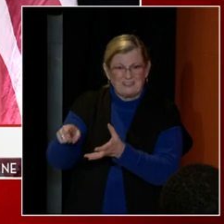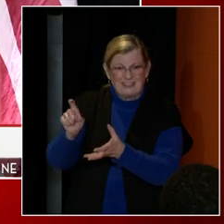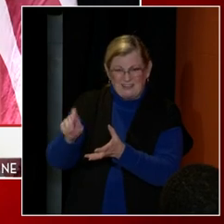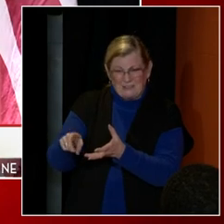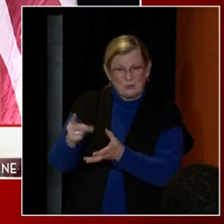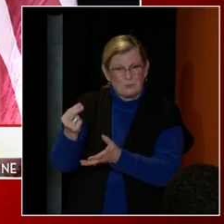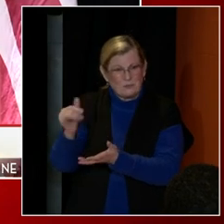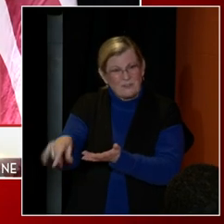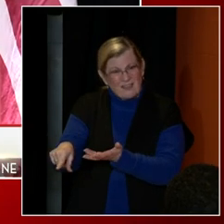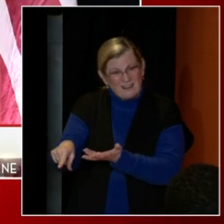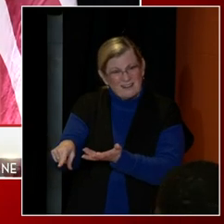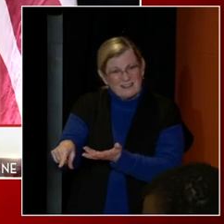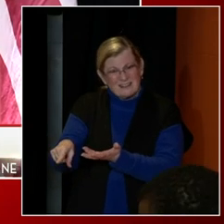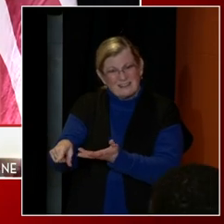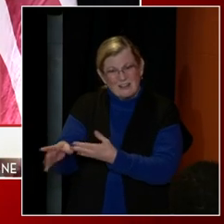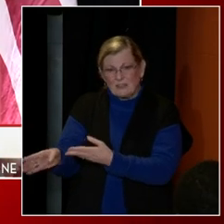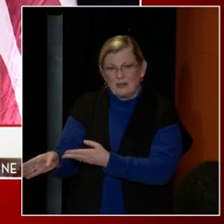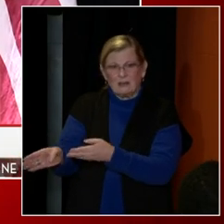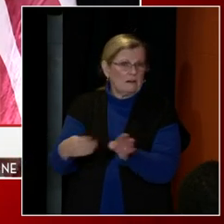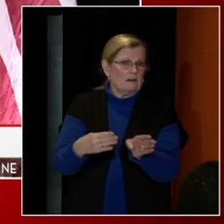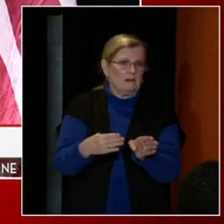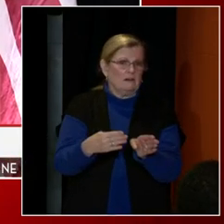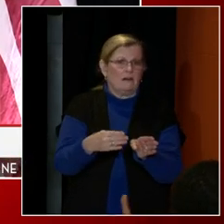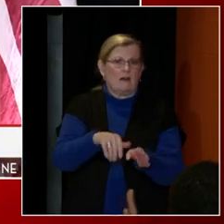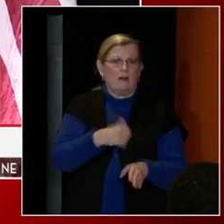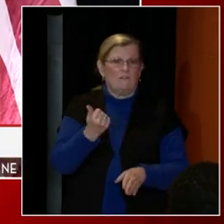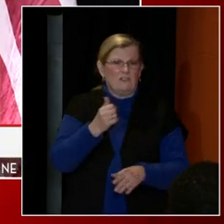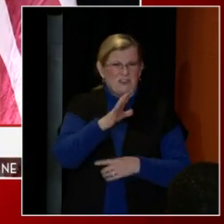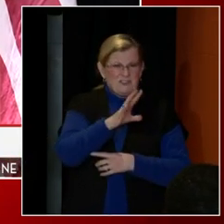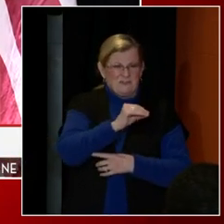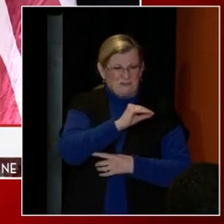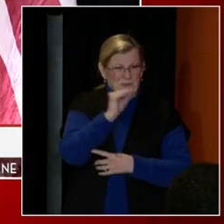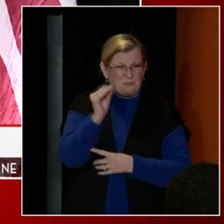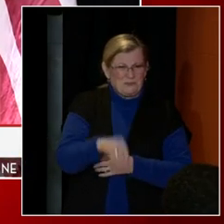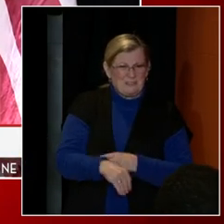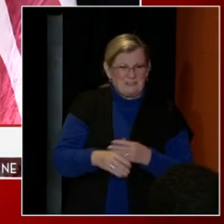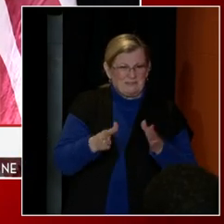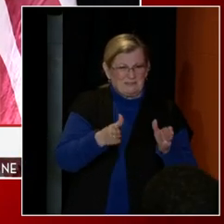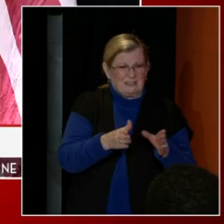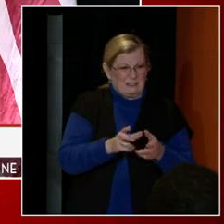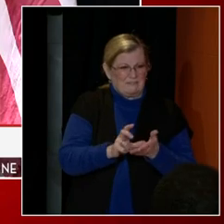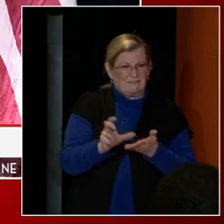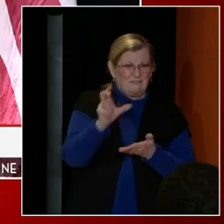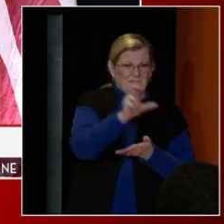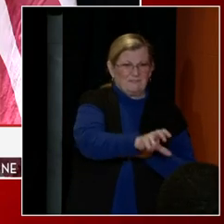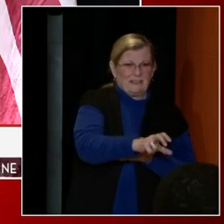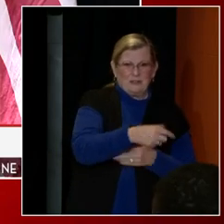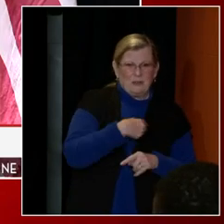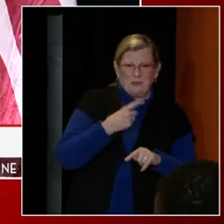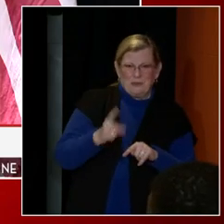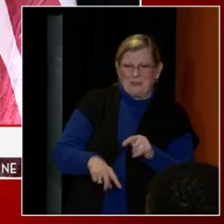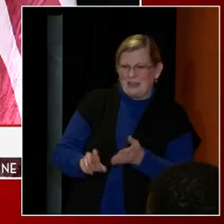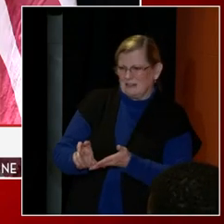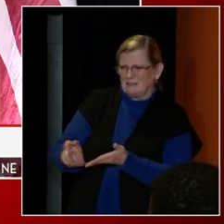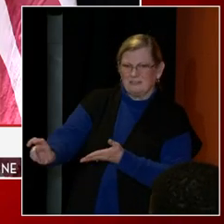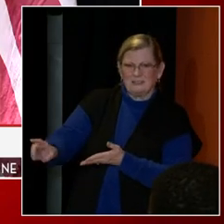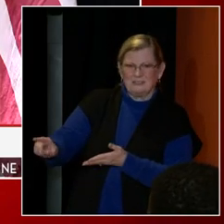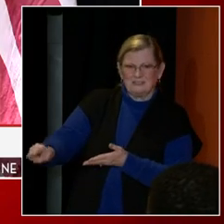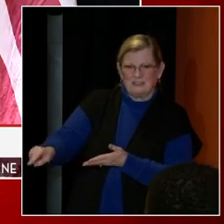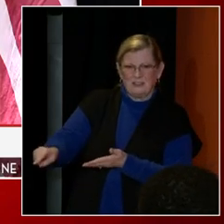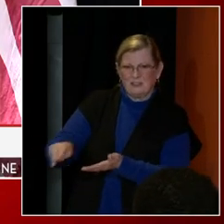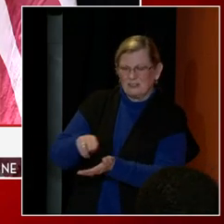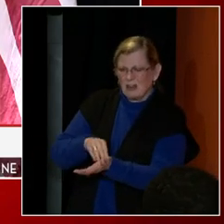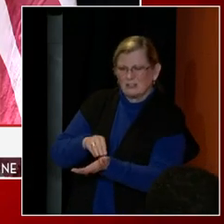50% of our vaccines into that long-term care partnership. We would not have been able to do what we're doing here today if